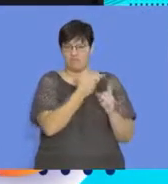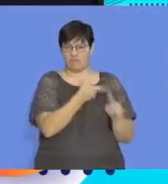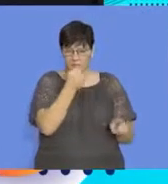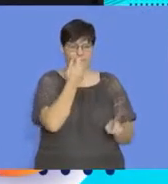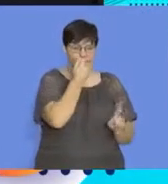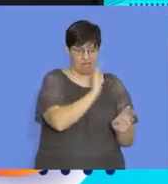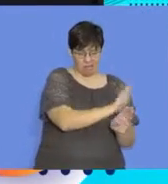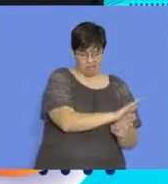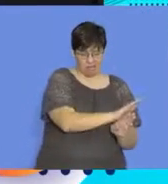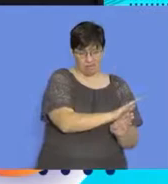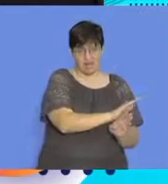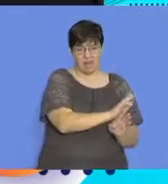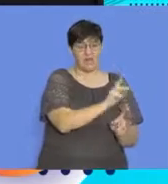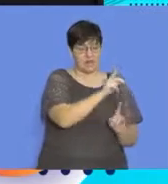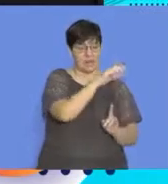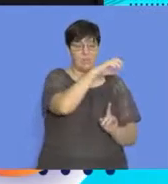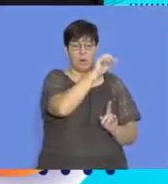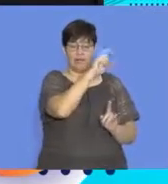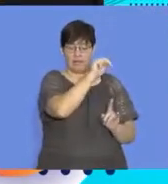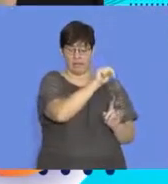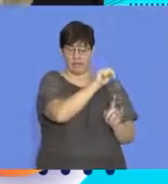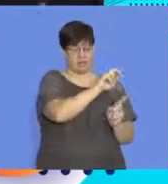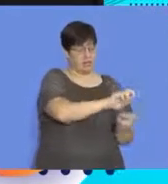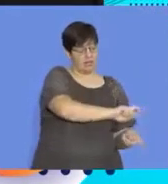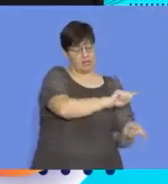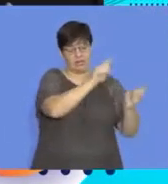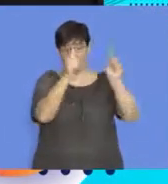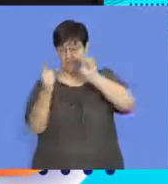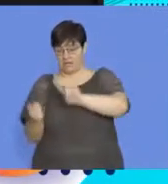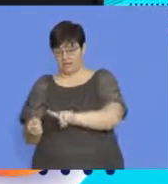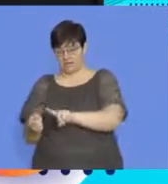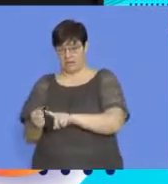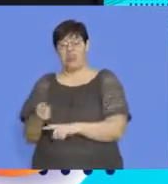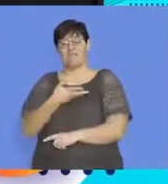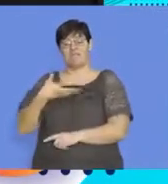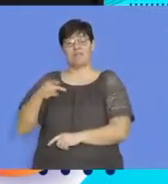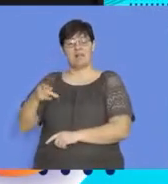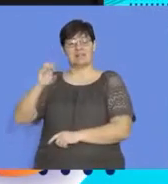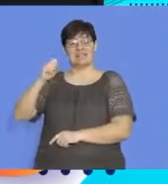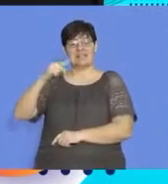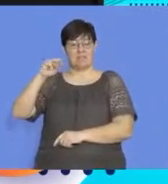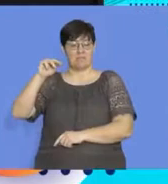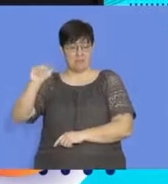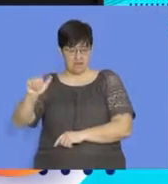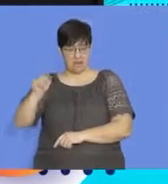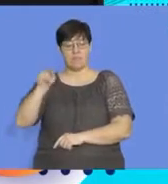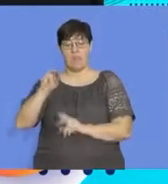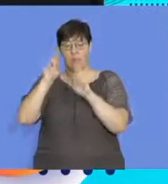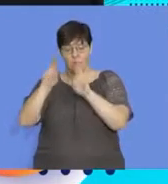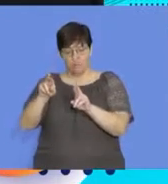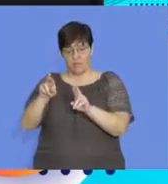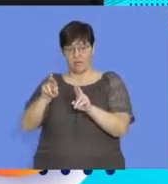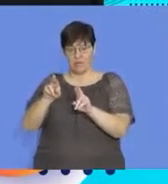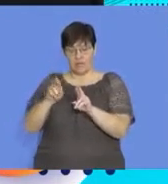a male, and pollen is the sex cell, to the female stigma, and that's where we're hoping